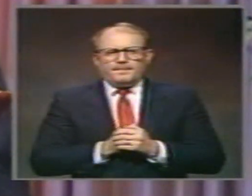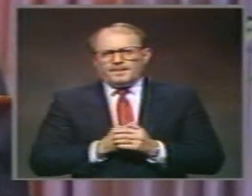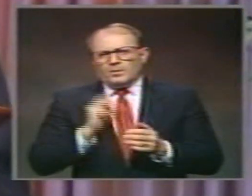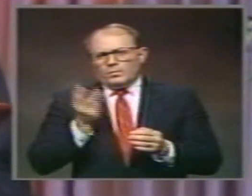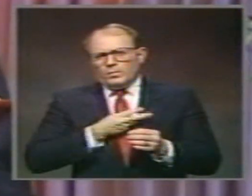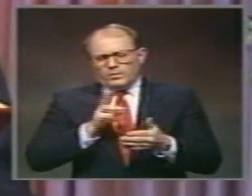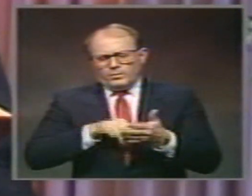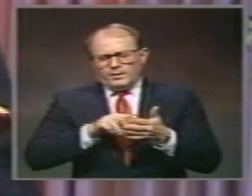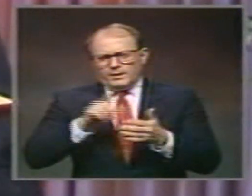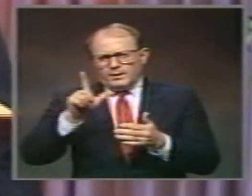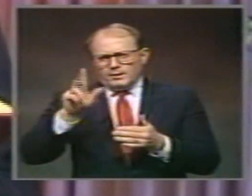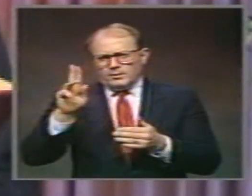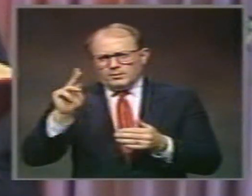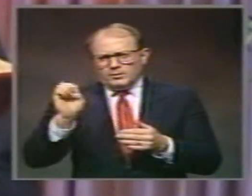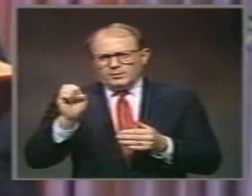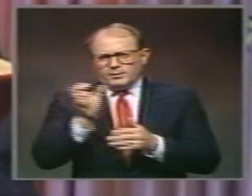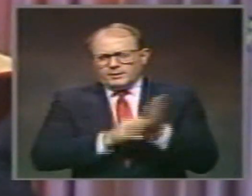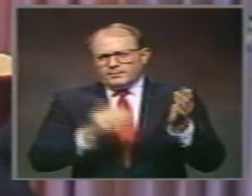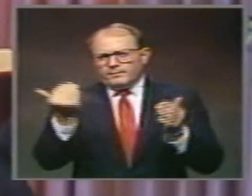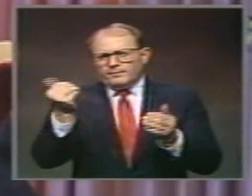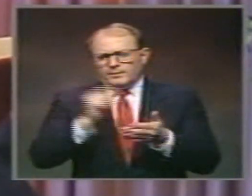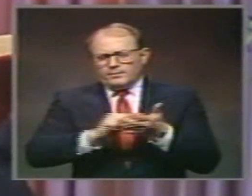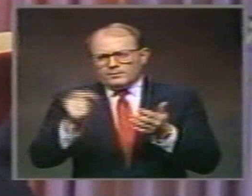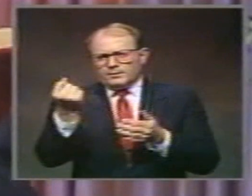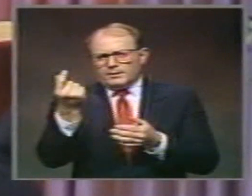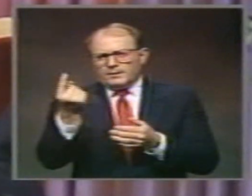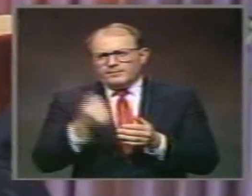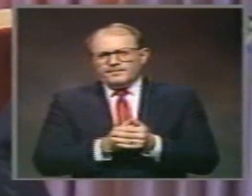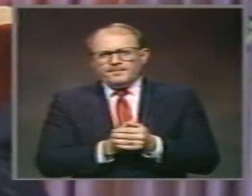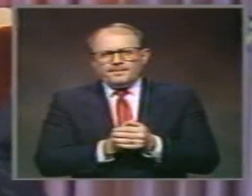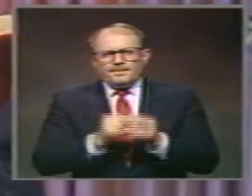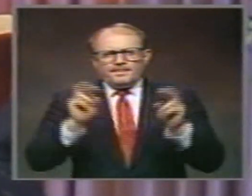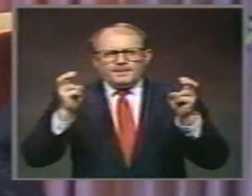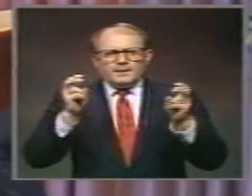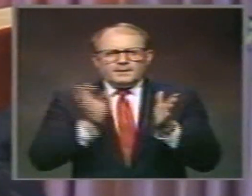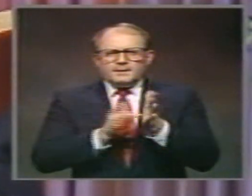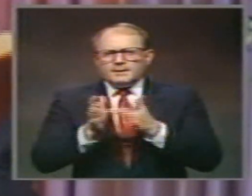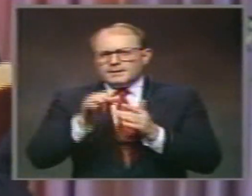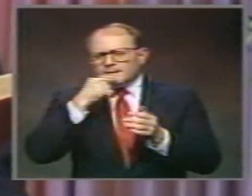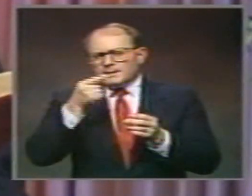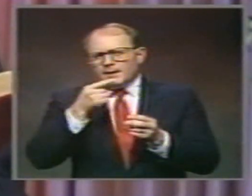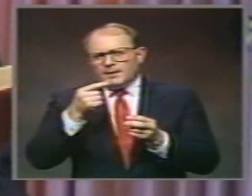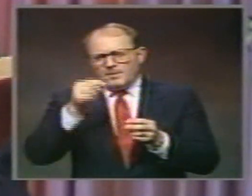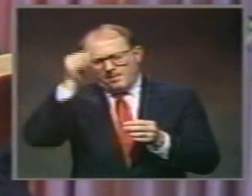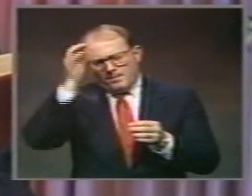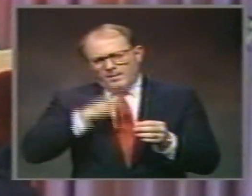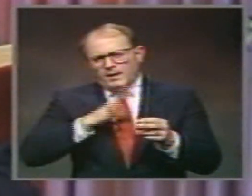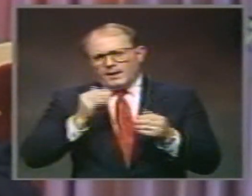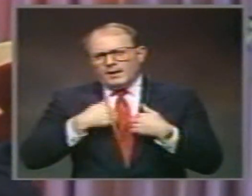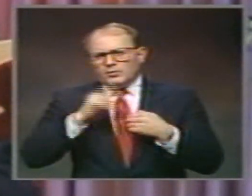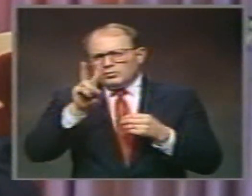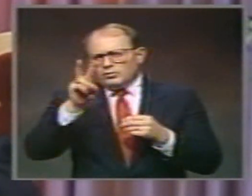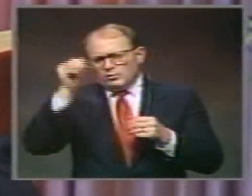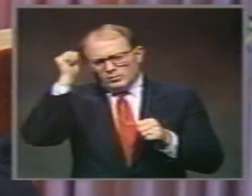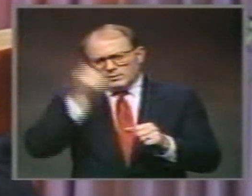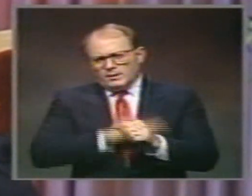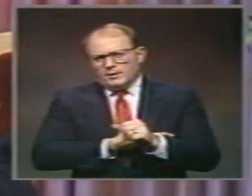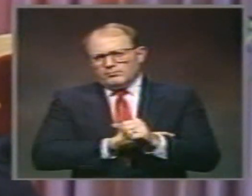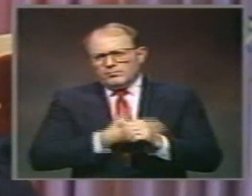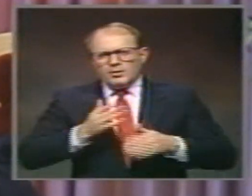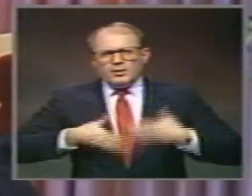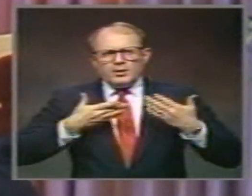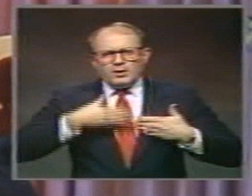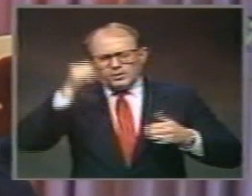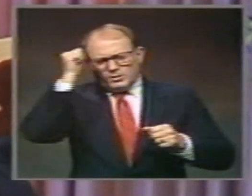We're reading Luke chapter 15, beginning at verse 11. And Jesus said, "A certain man had two sons. And the younger of